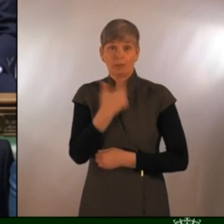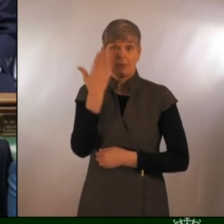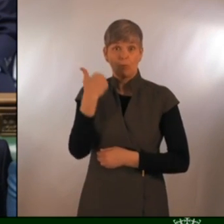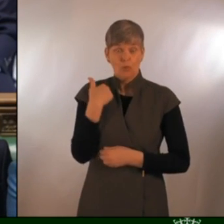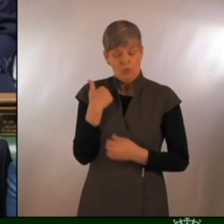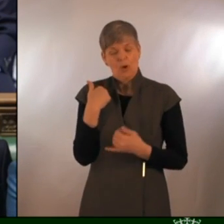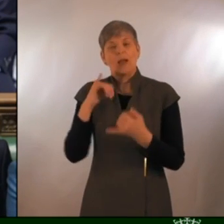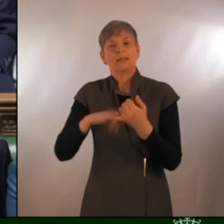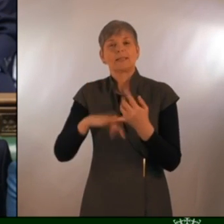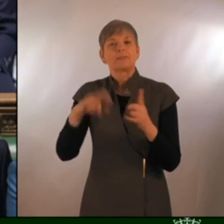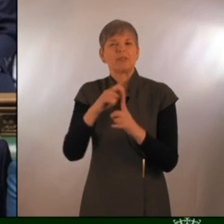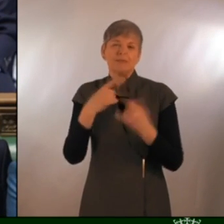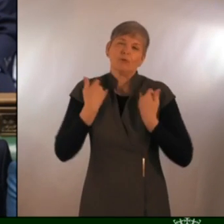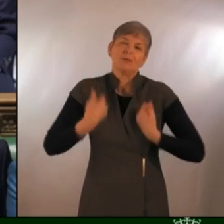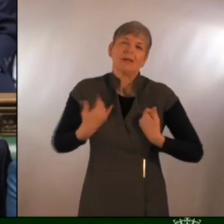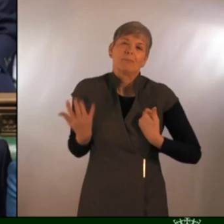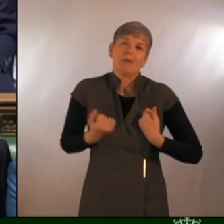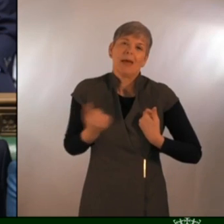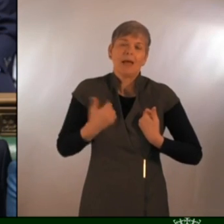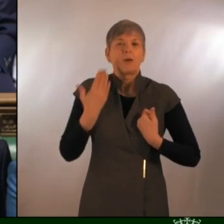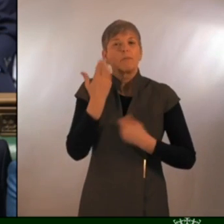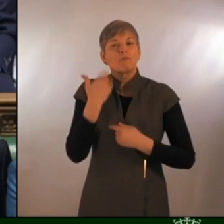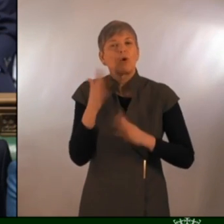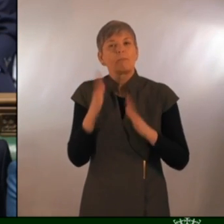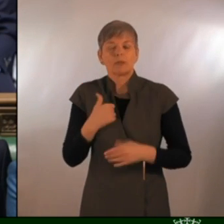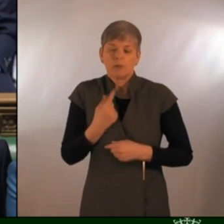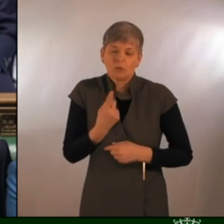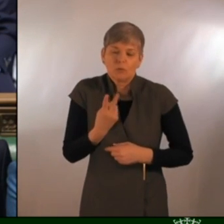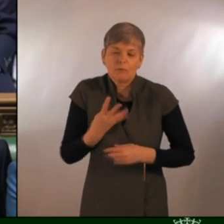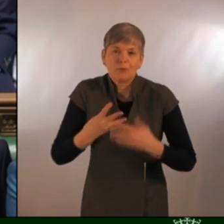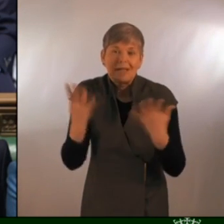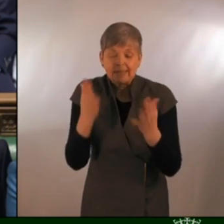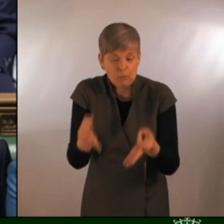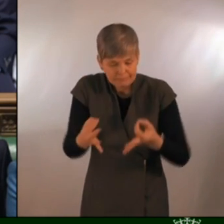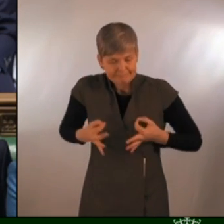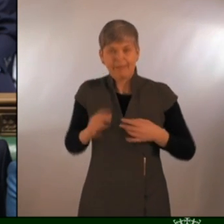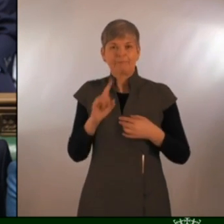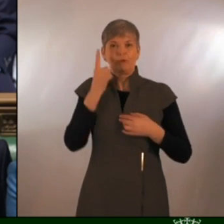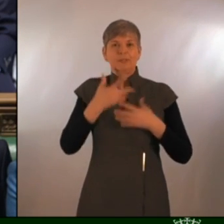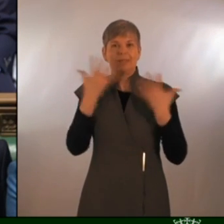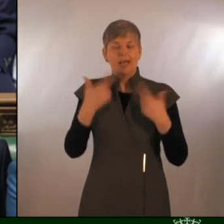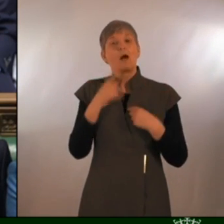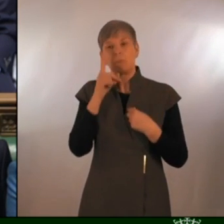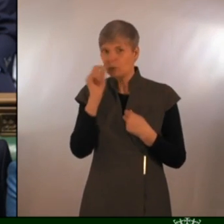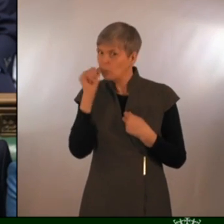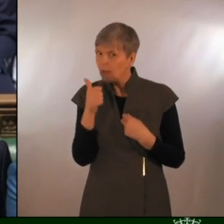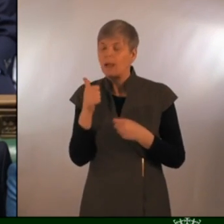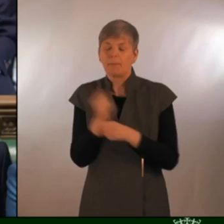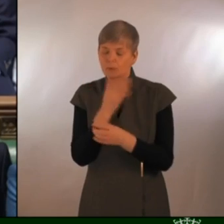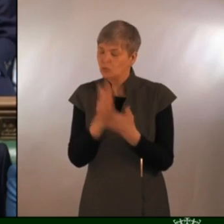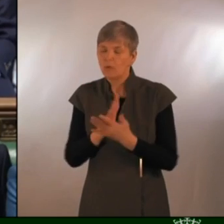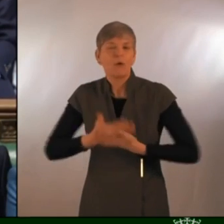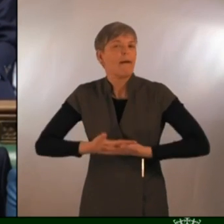4 to day 1. But for those who are on all types of contracts, we will ensure that they get the protection that they